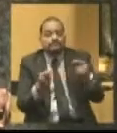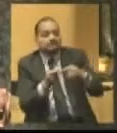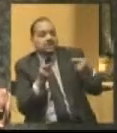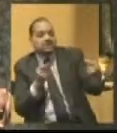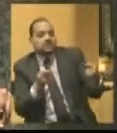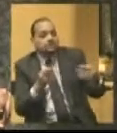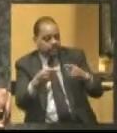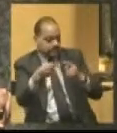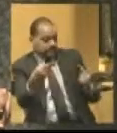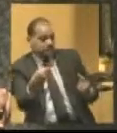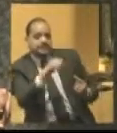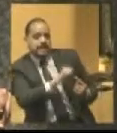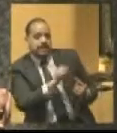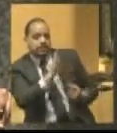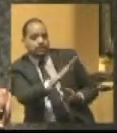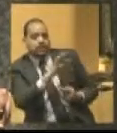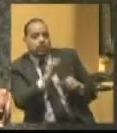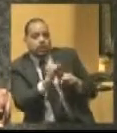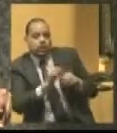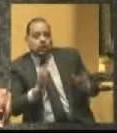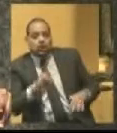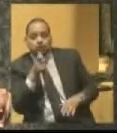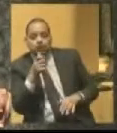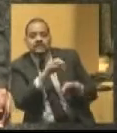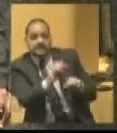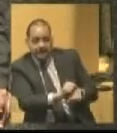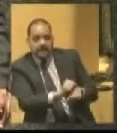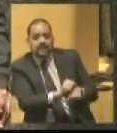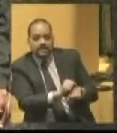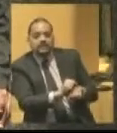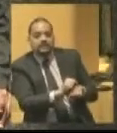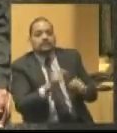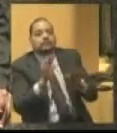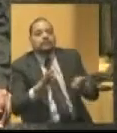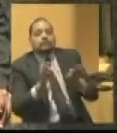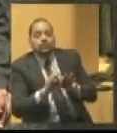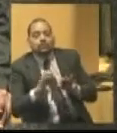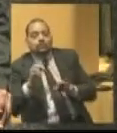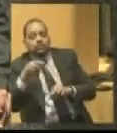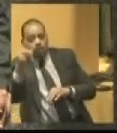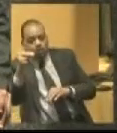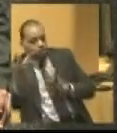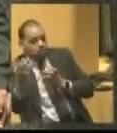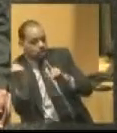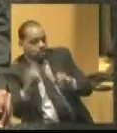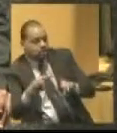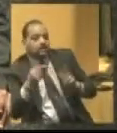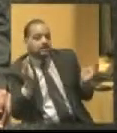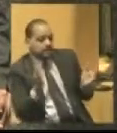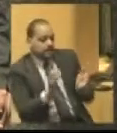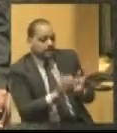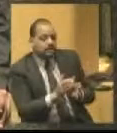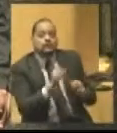as possible. Union troops must never discourage Negroes from coming under our protection. This is not only bad policy